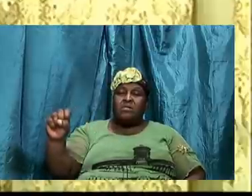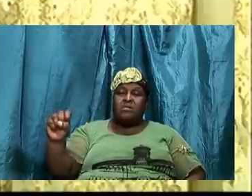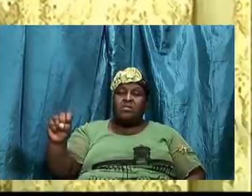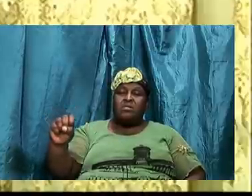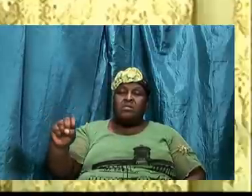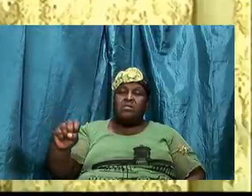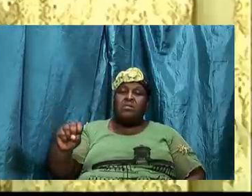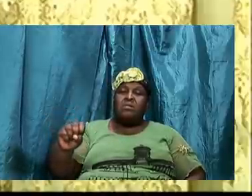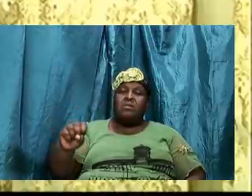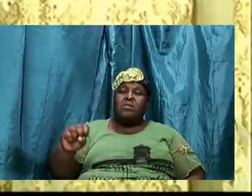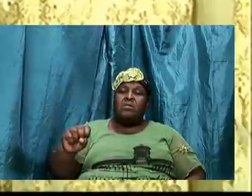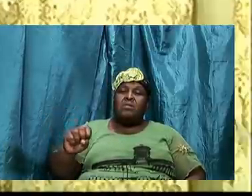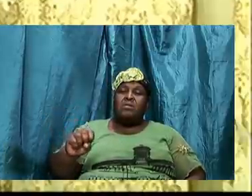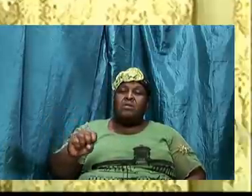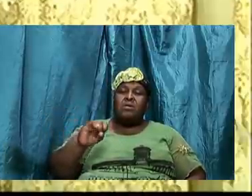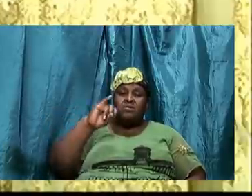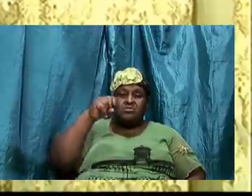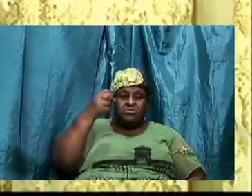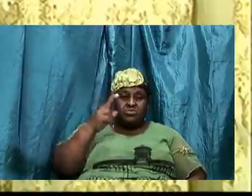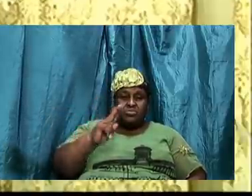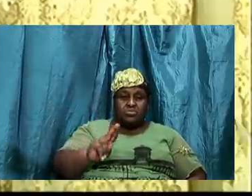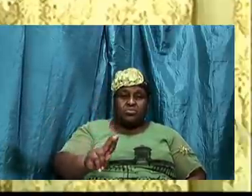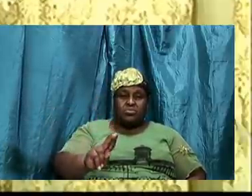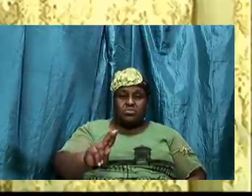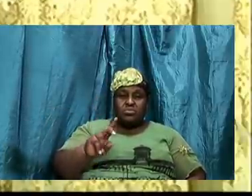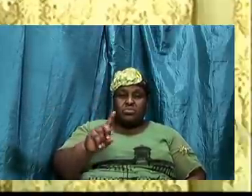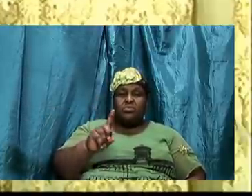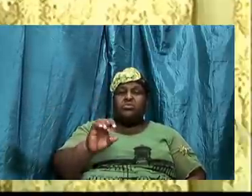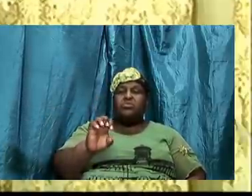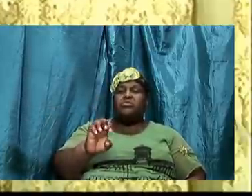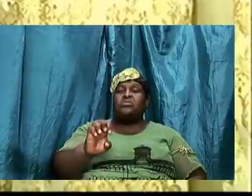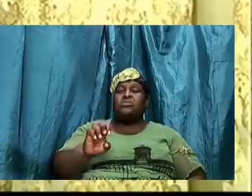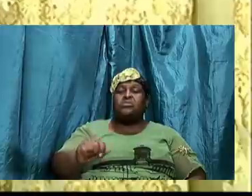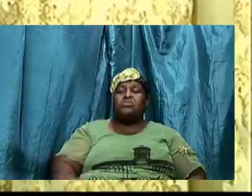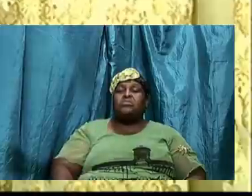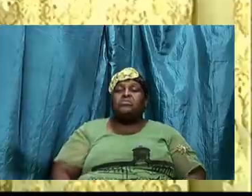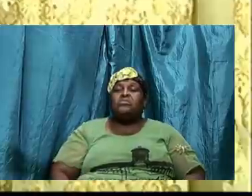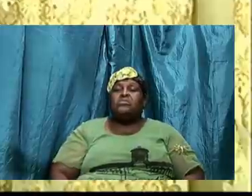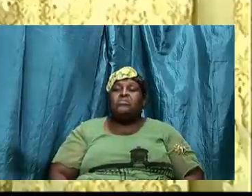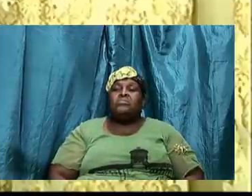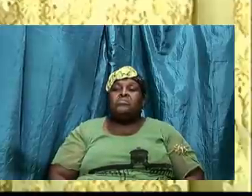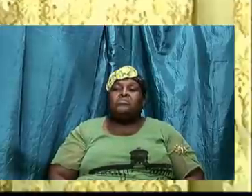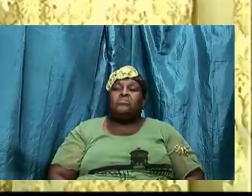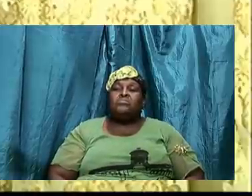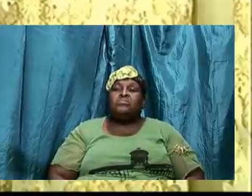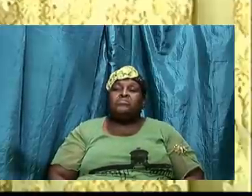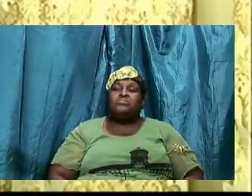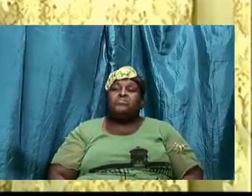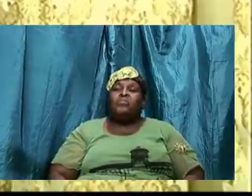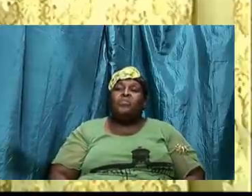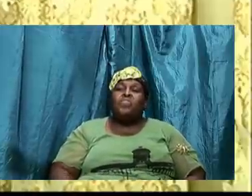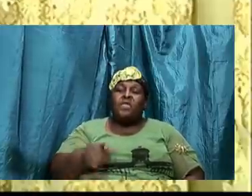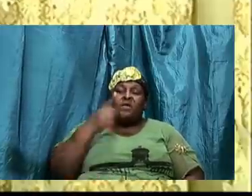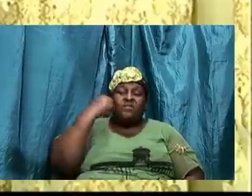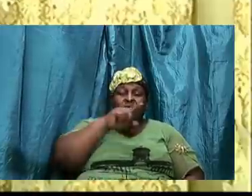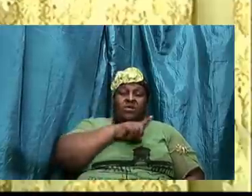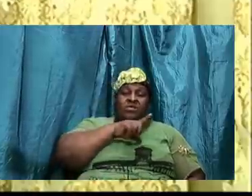then Jude 1 verses 9. First Thessalonians 4, verses 16. For the